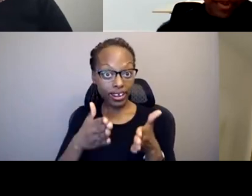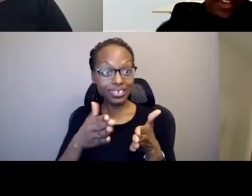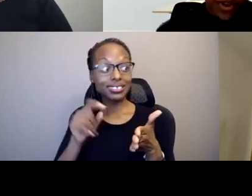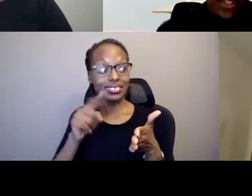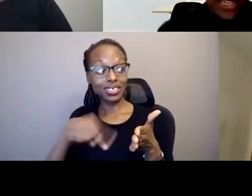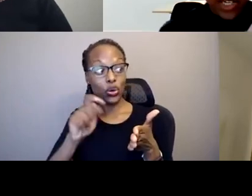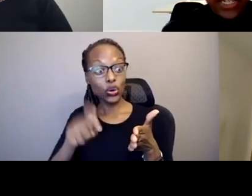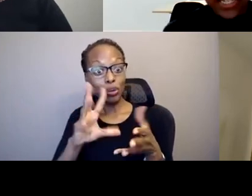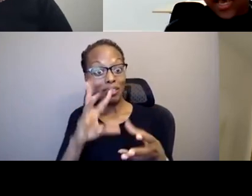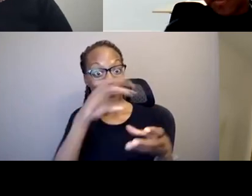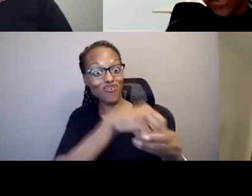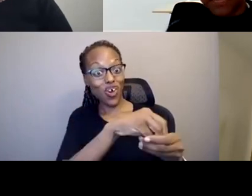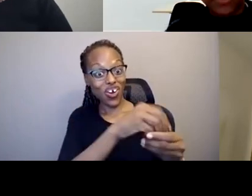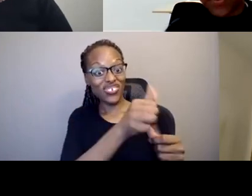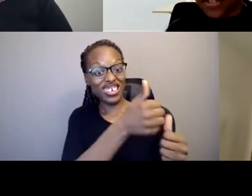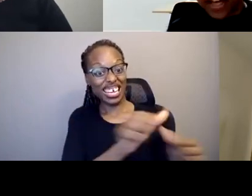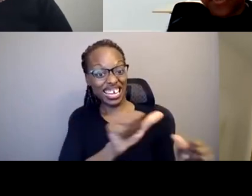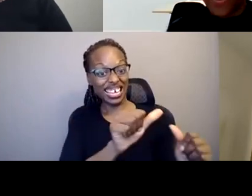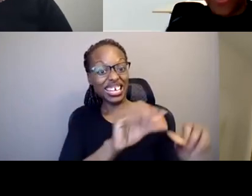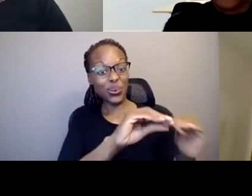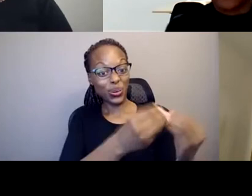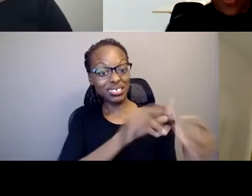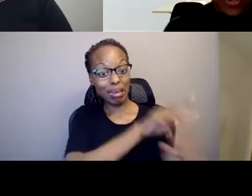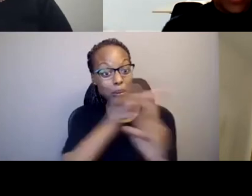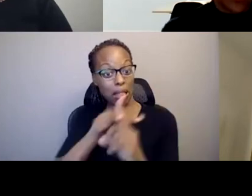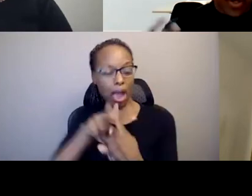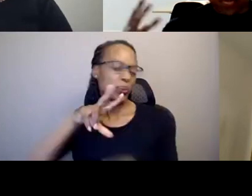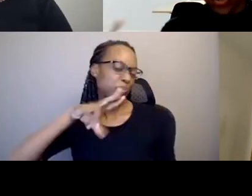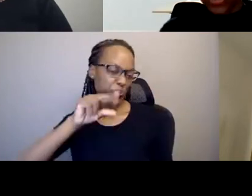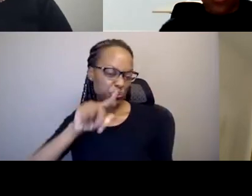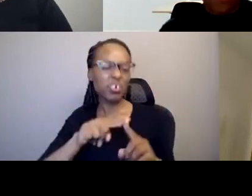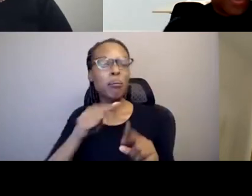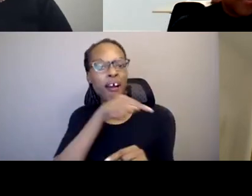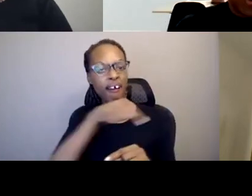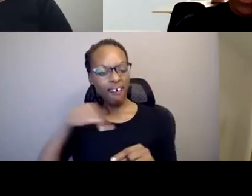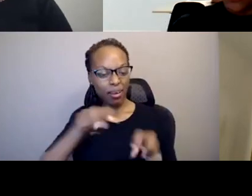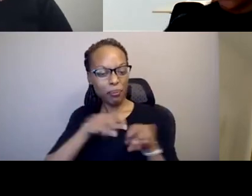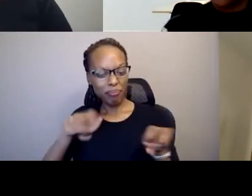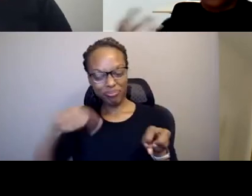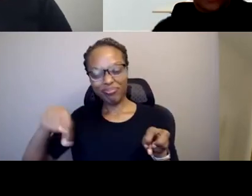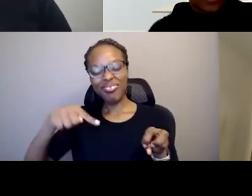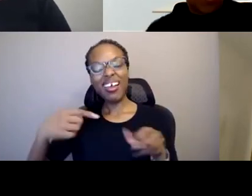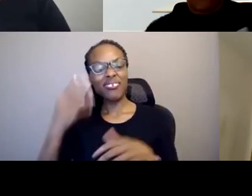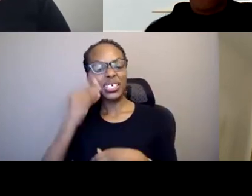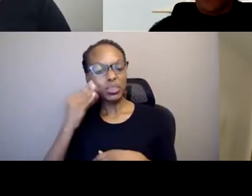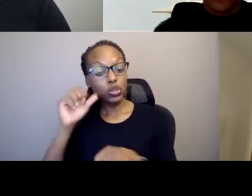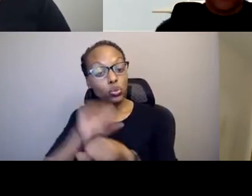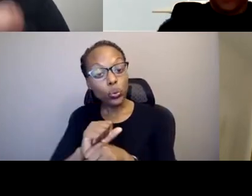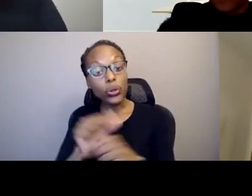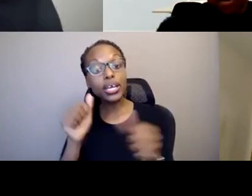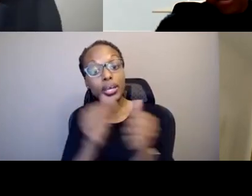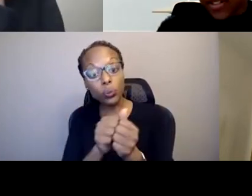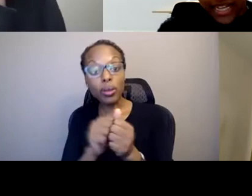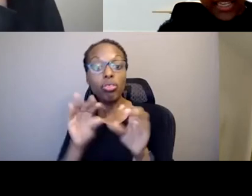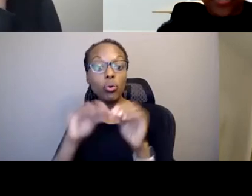the applicant organizations. But in many ways, a lot of them have had experience sort of working with them, or, you know, have gotten support from them.